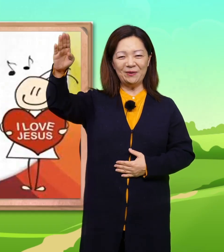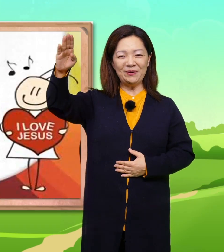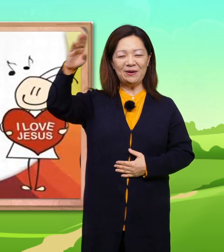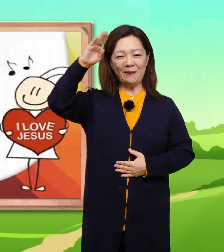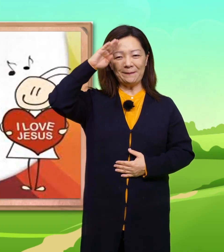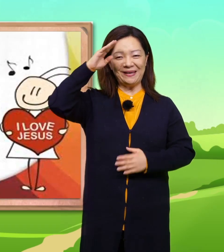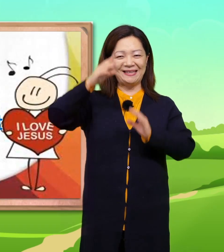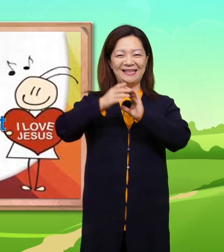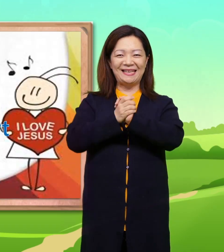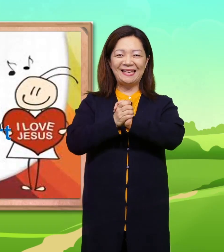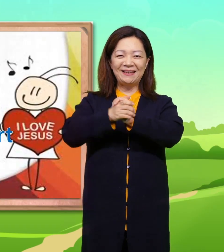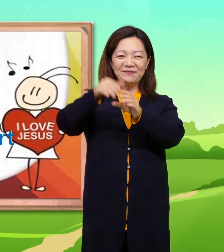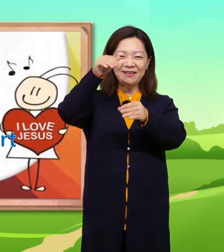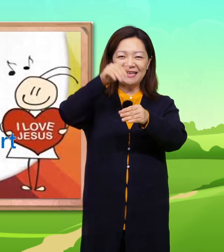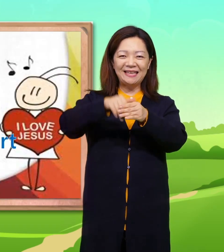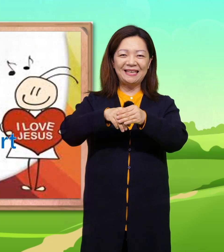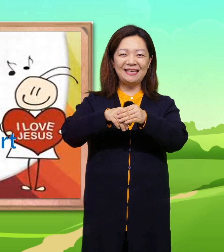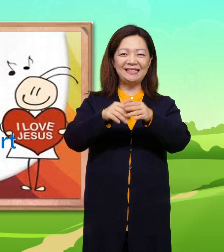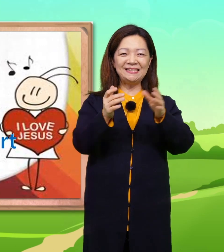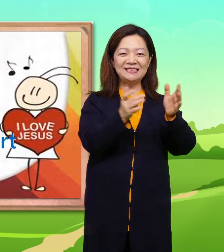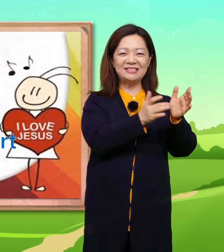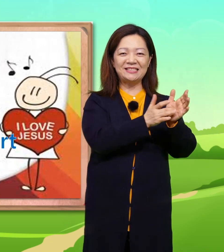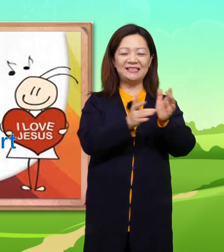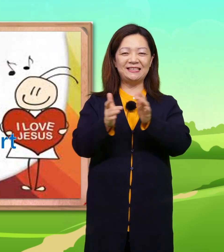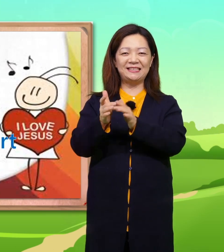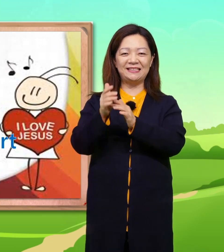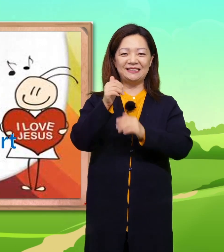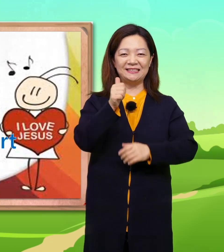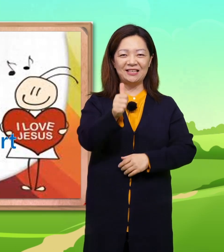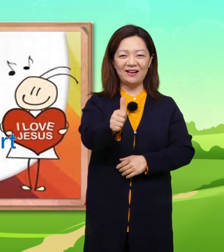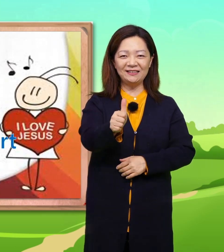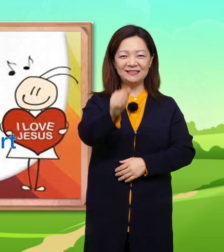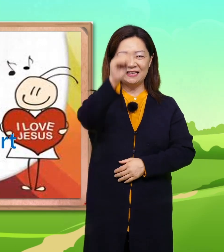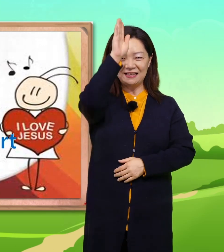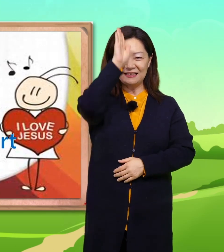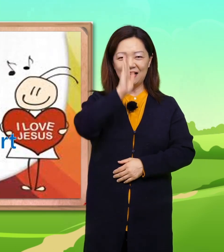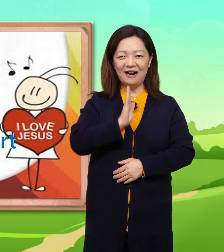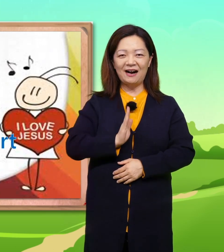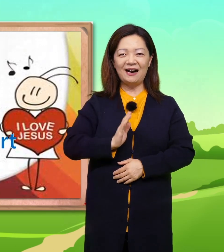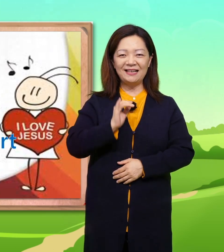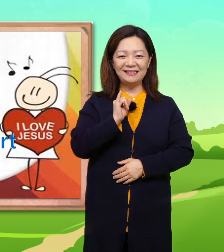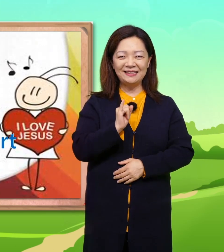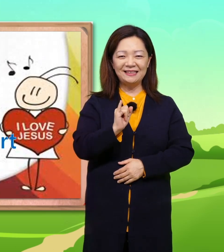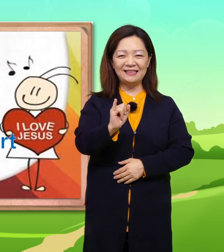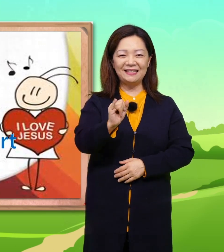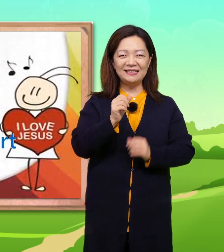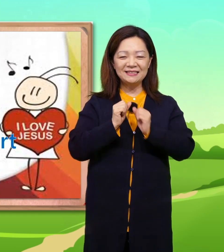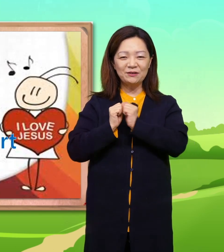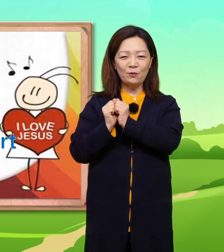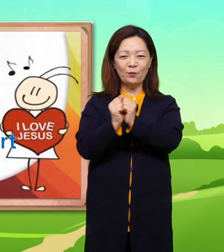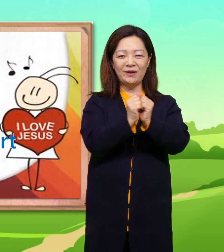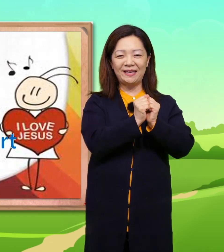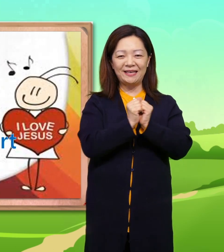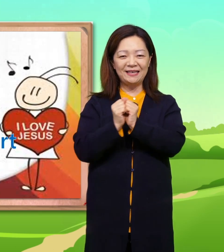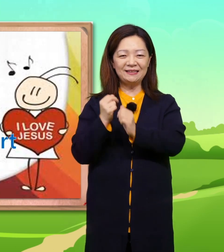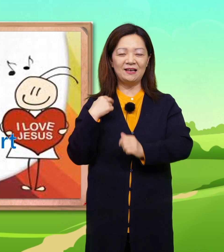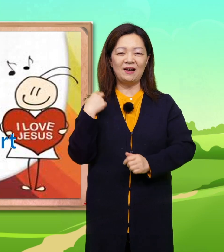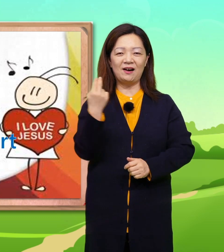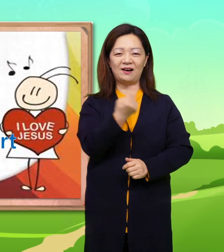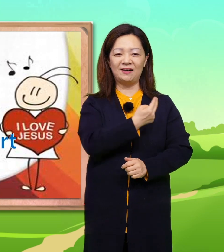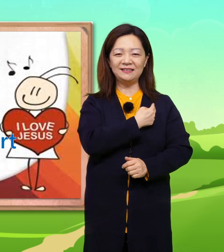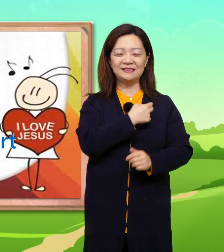Hello, believe in Jesus. God is